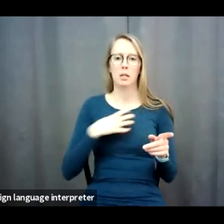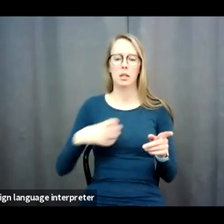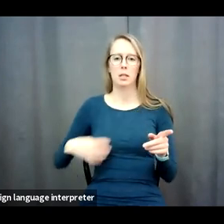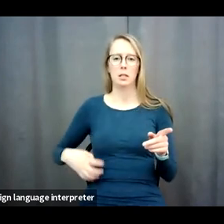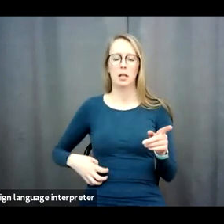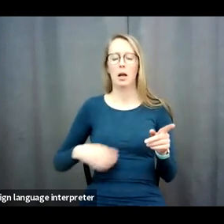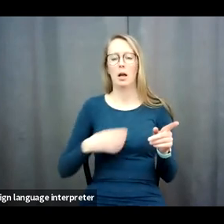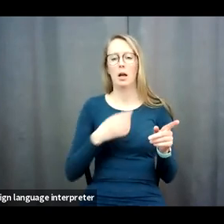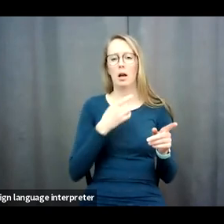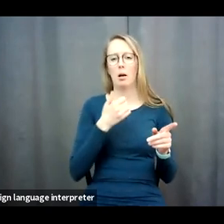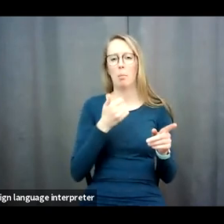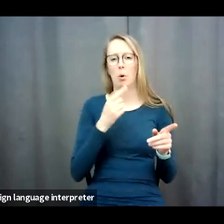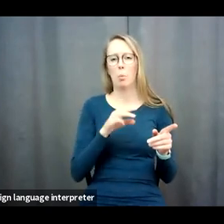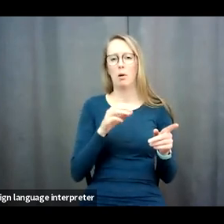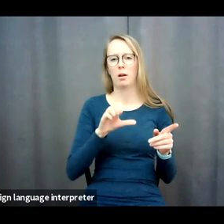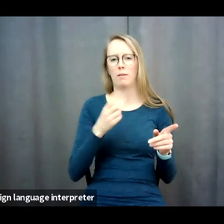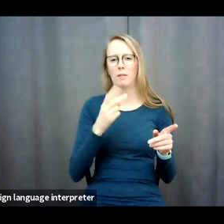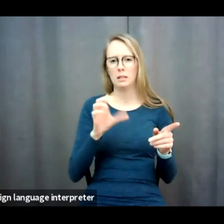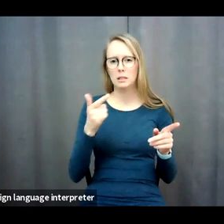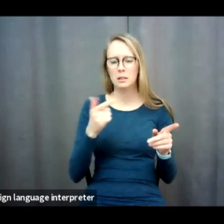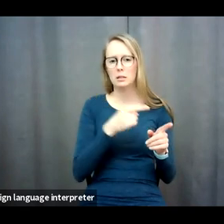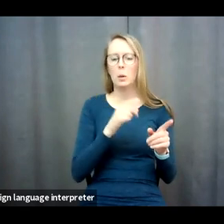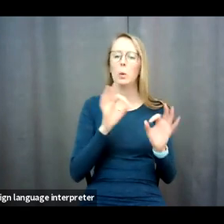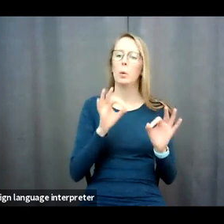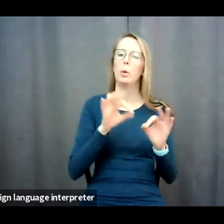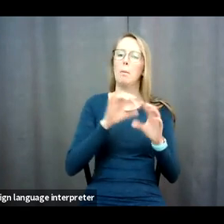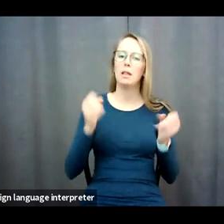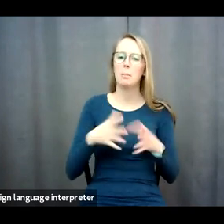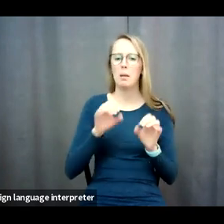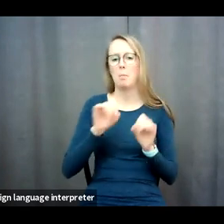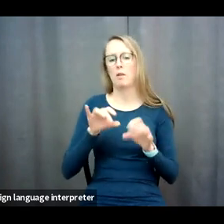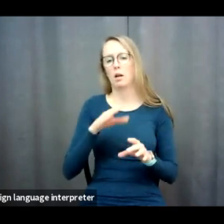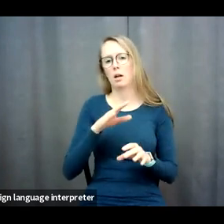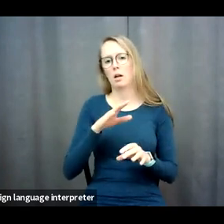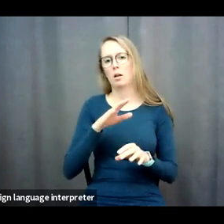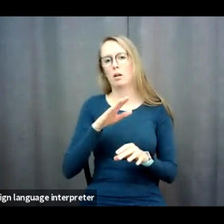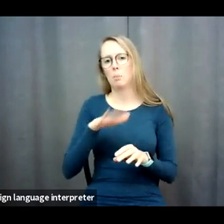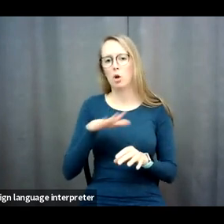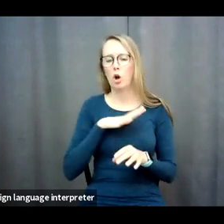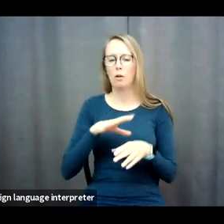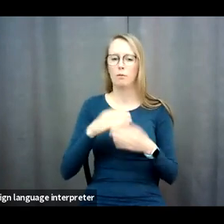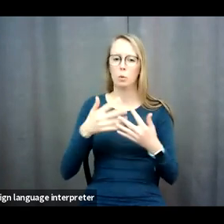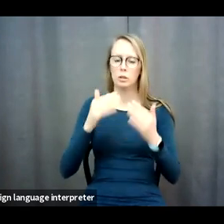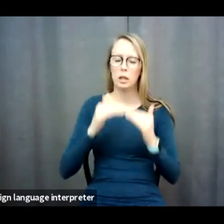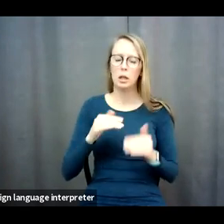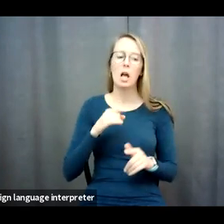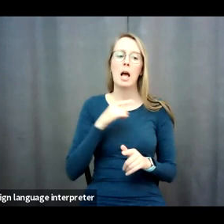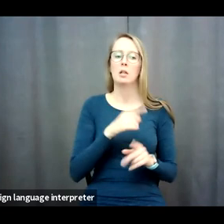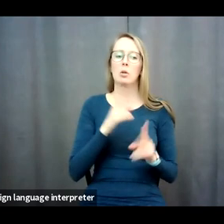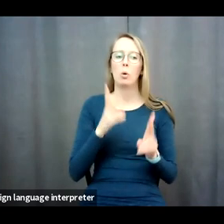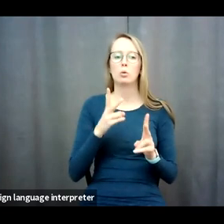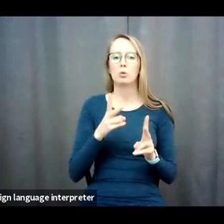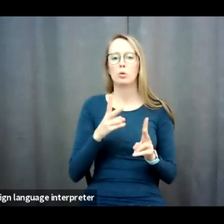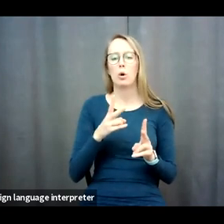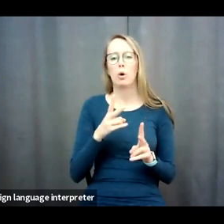Blomqvist about the impact of the pandemic on children with disabilities. We also heard him reiterate a